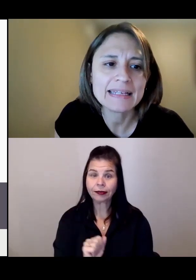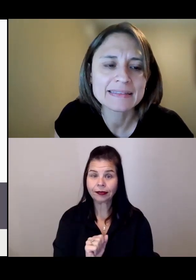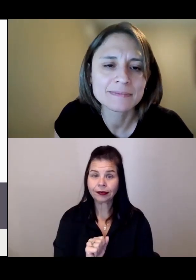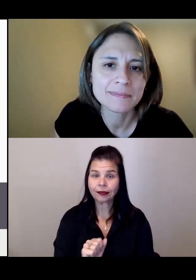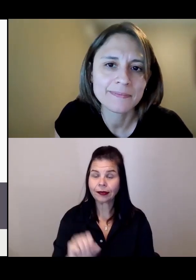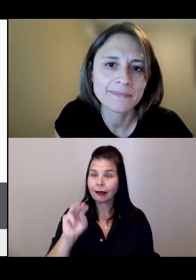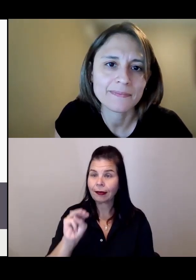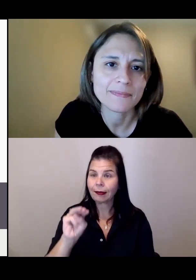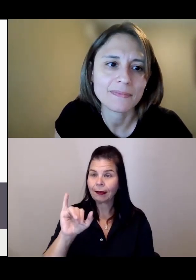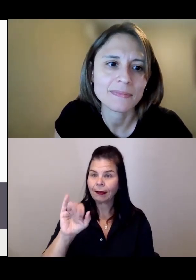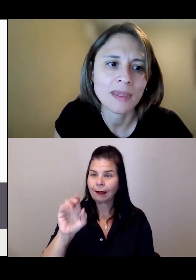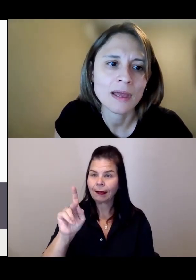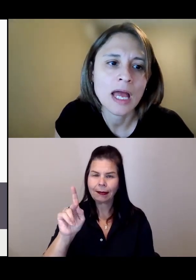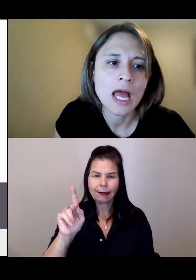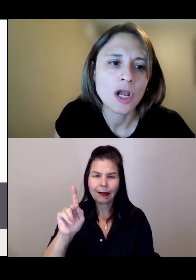Michaela,